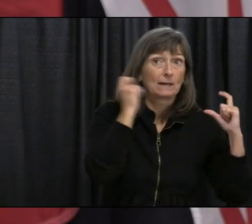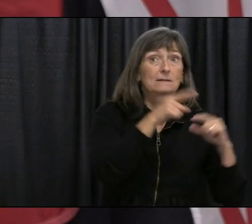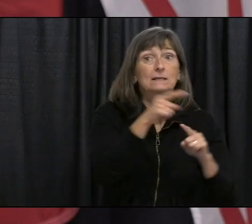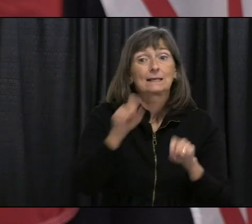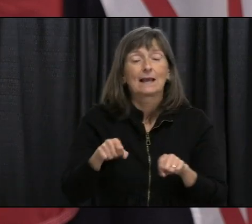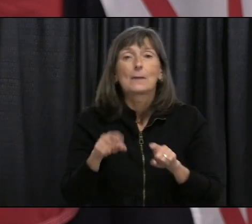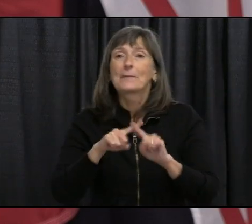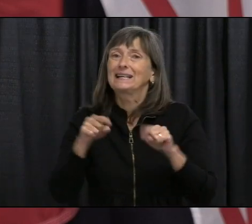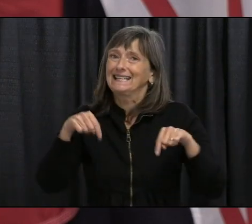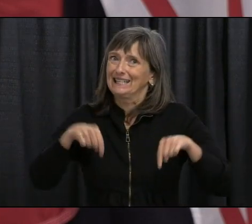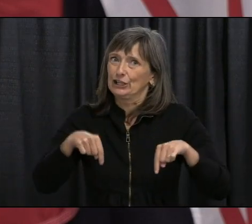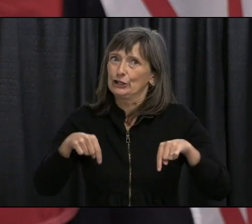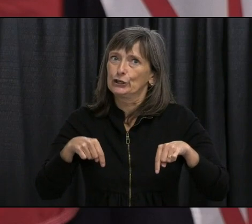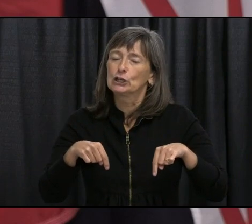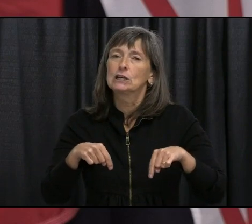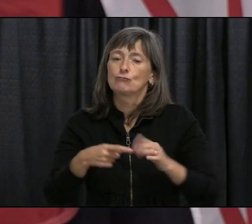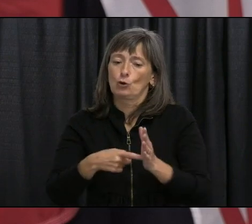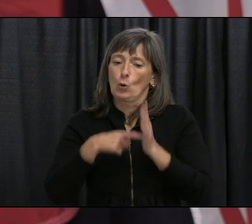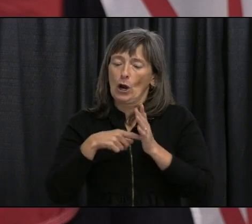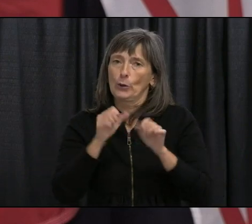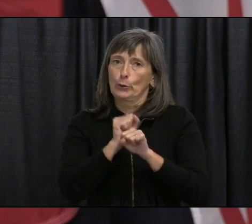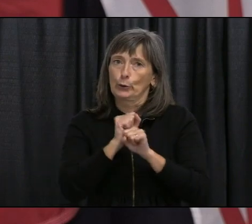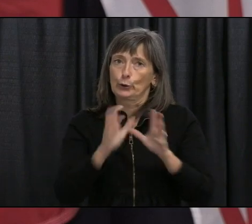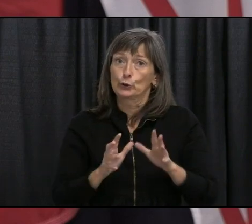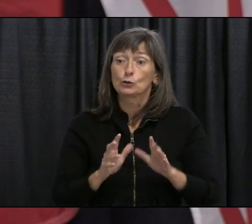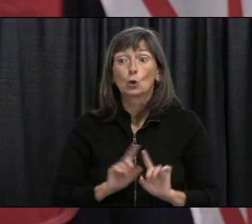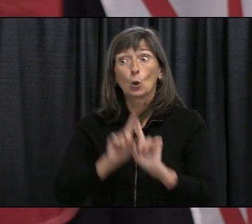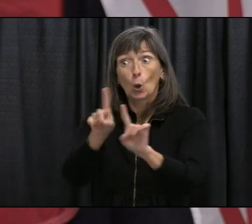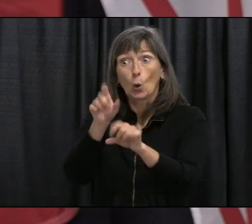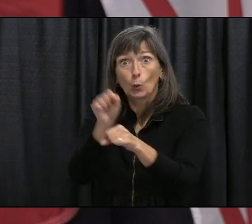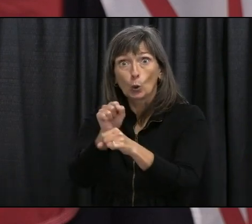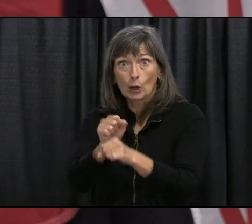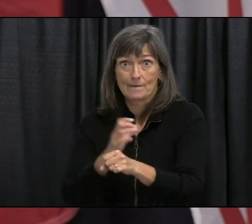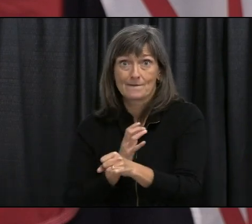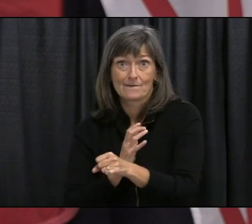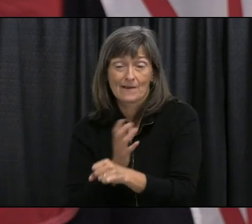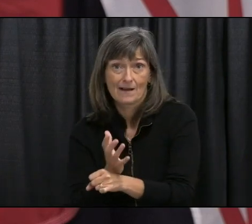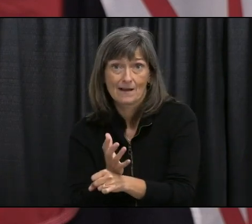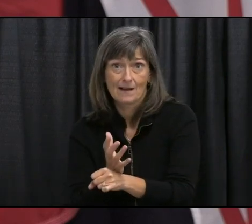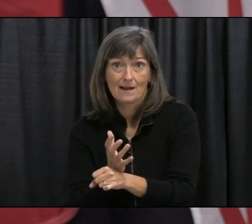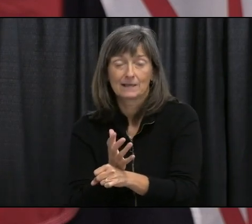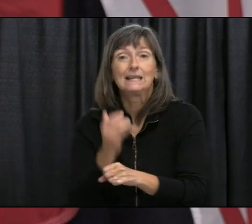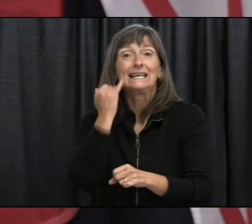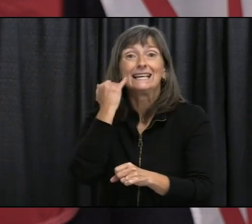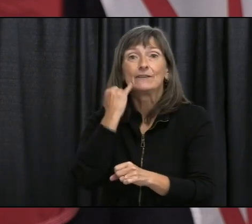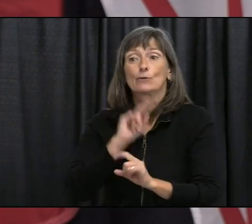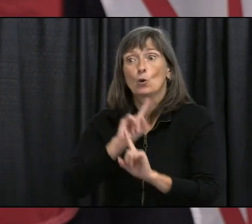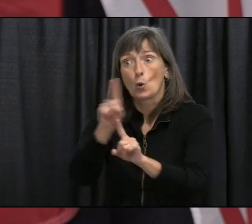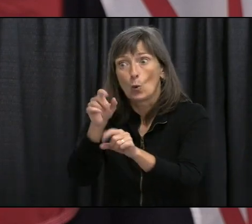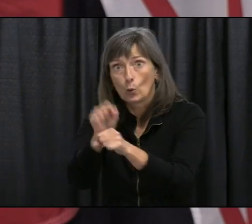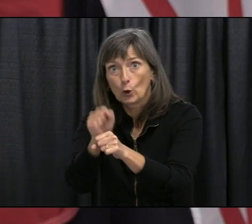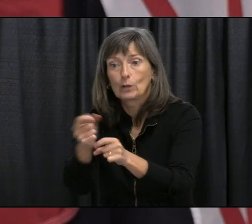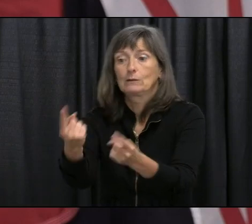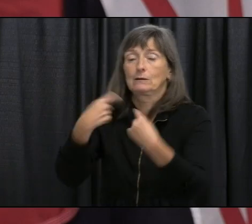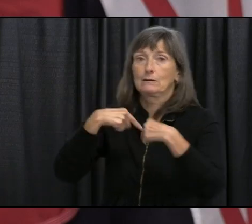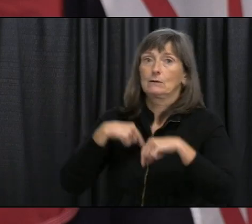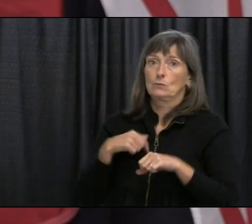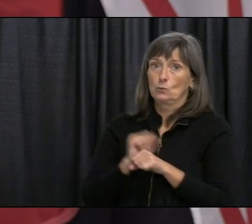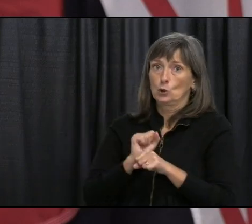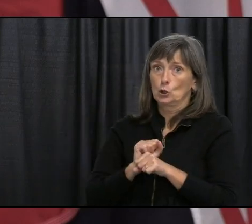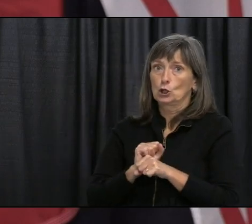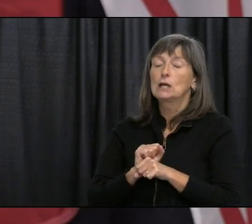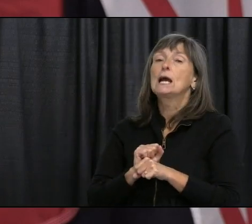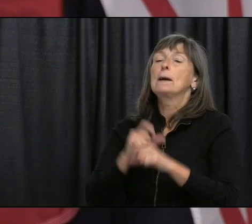they self-isolate when they're not at work. They can be out in public on the way to and from work, but they do have to be masked